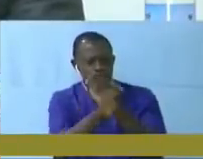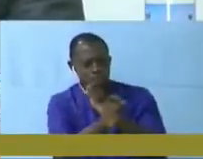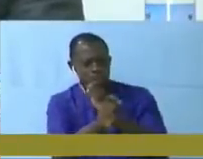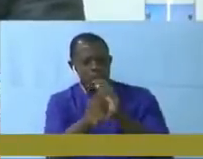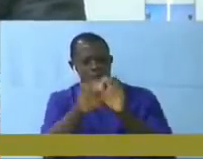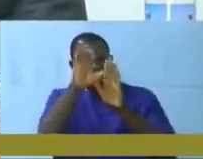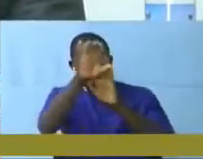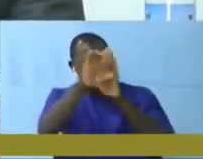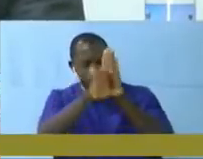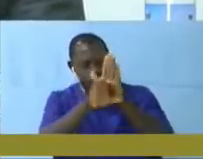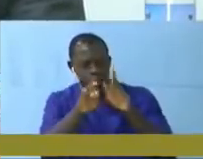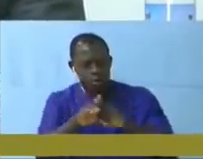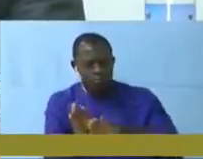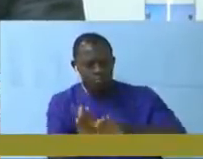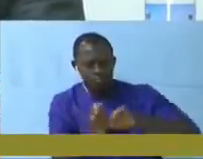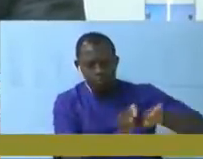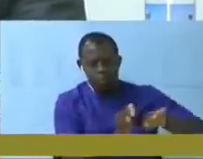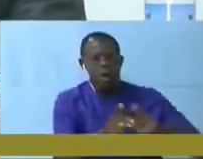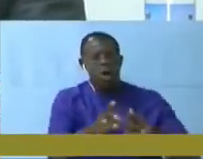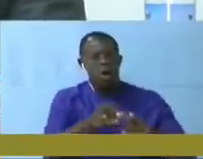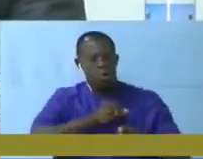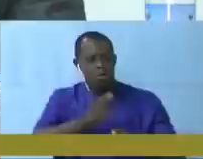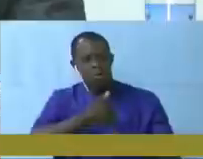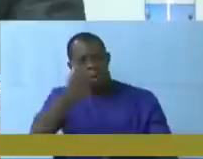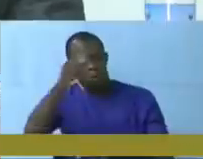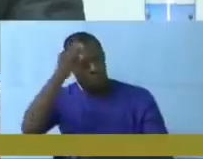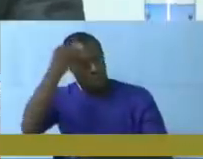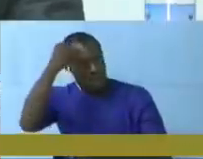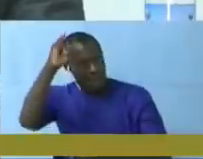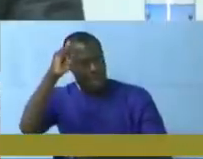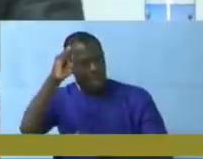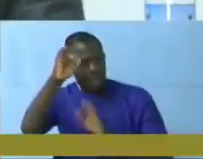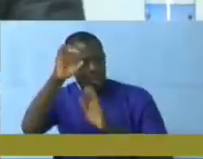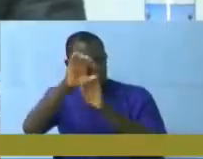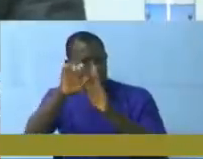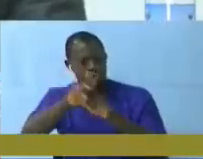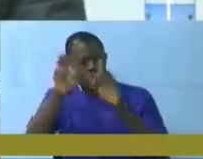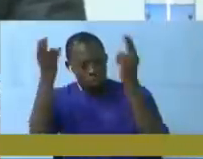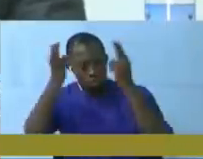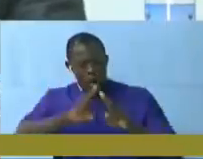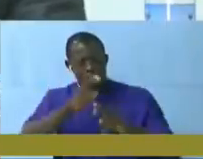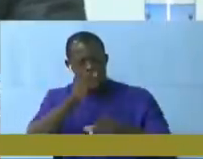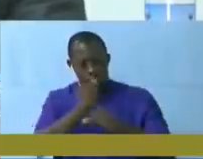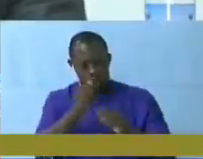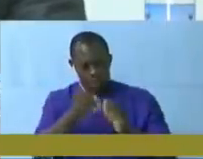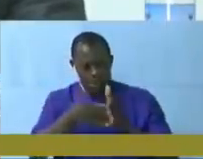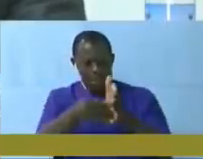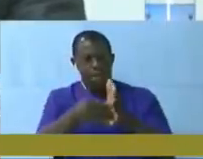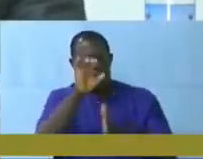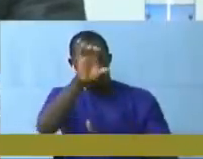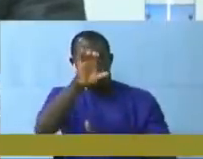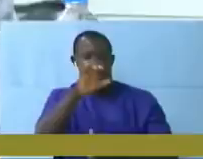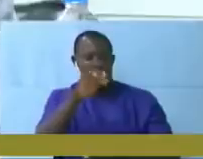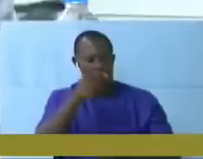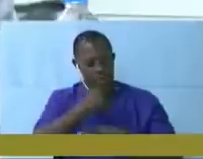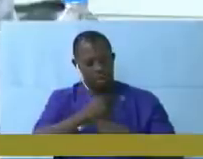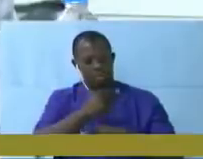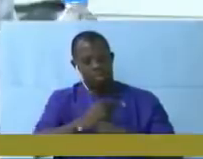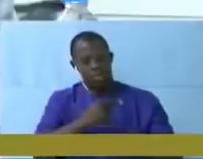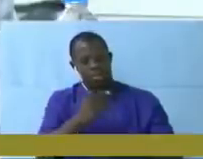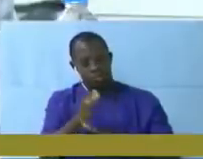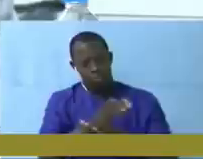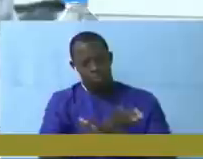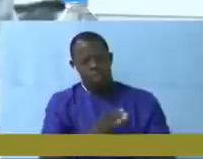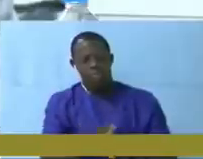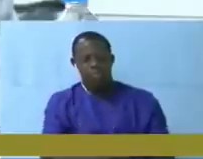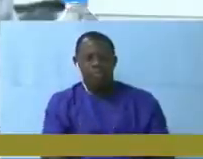country. Ban façon loi la soldar yoy jëlon réew mi doon doxé outaliko nak ak ba nga xamné mo won